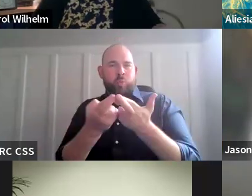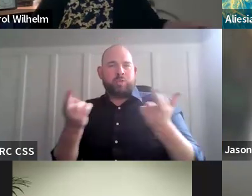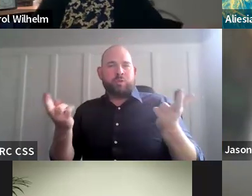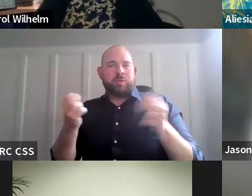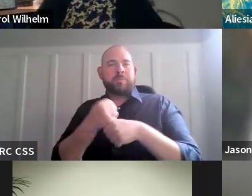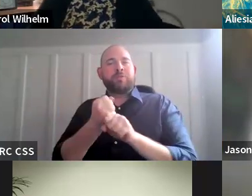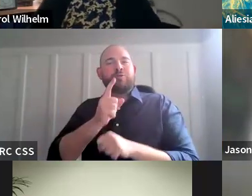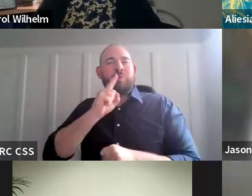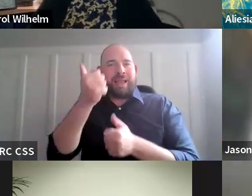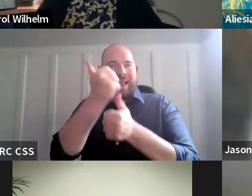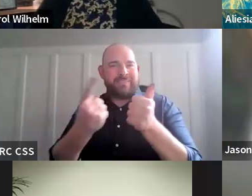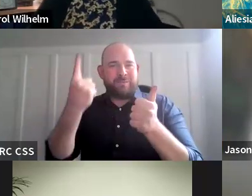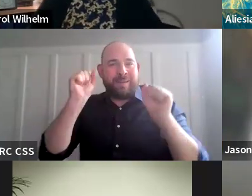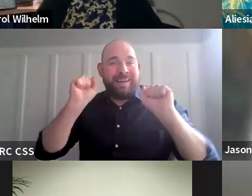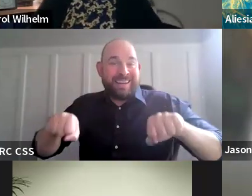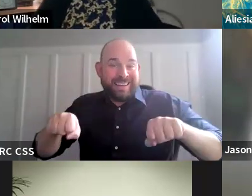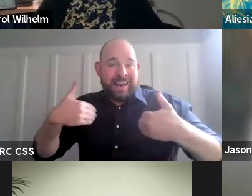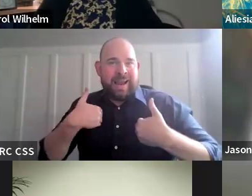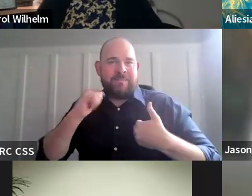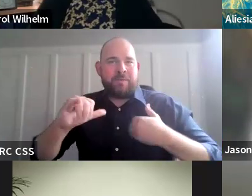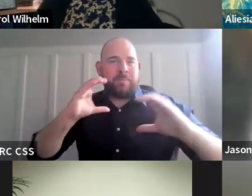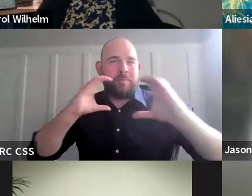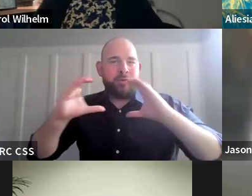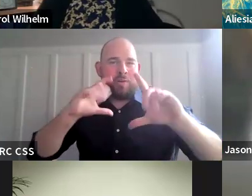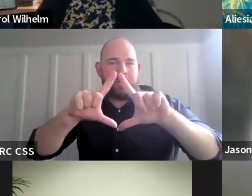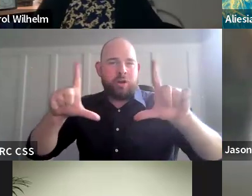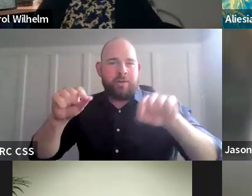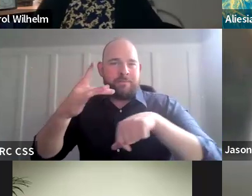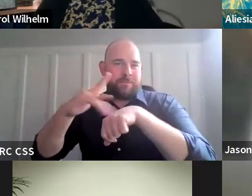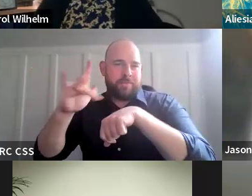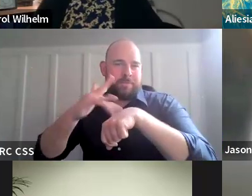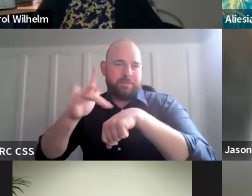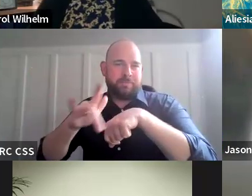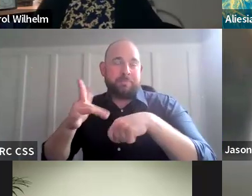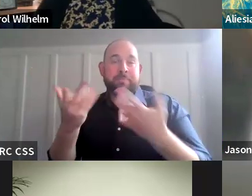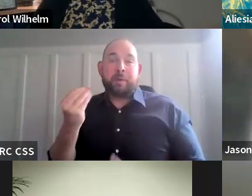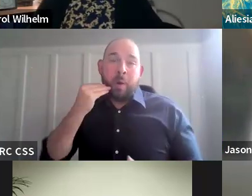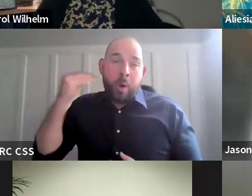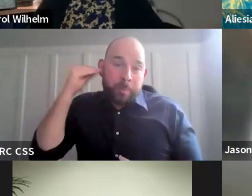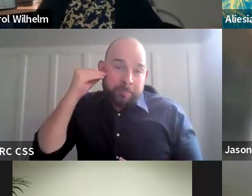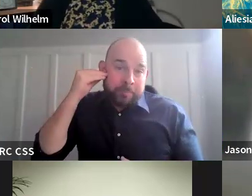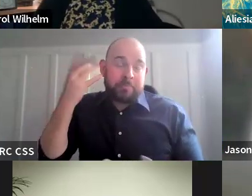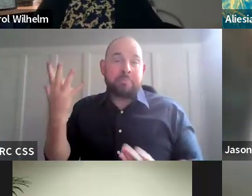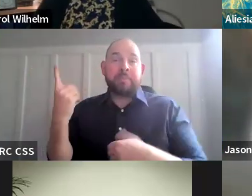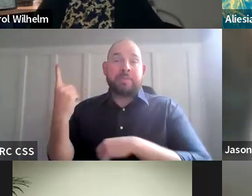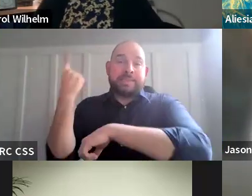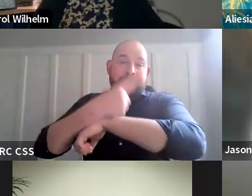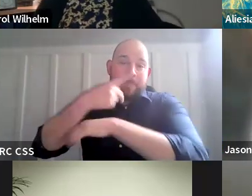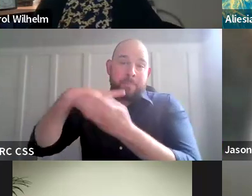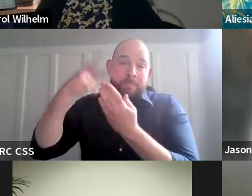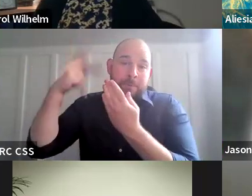communication cards as a general resource, making sure that everyone can have these communication cards